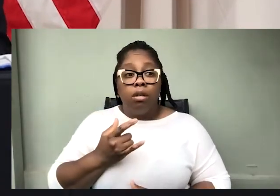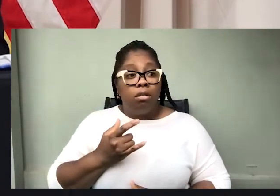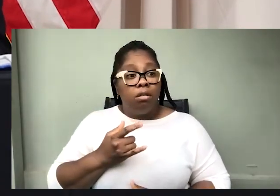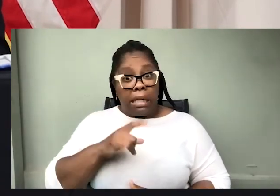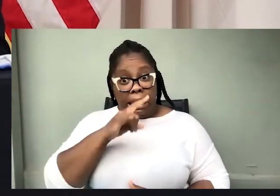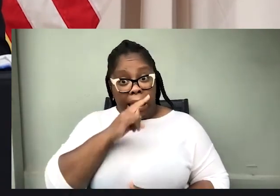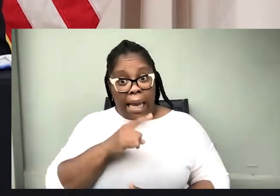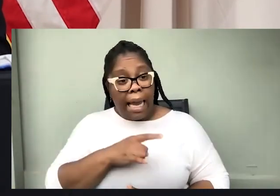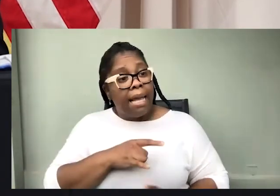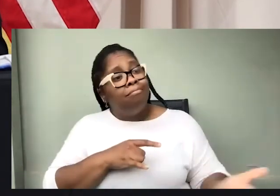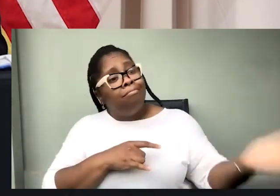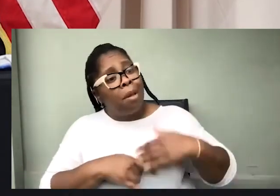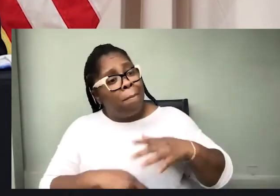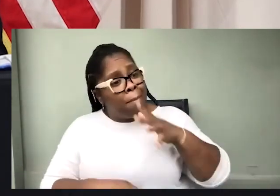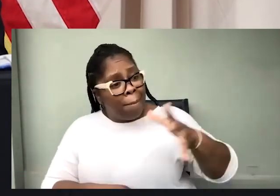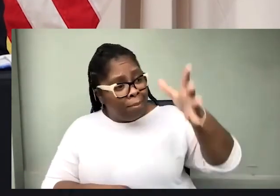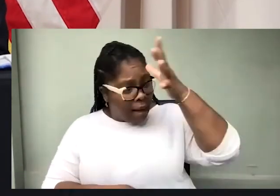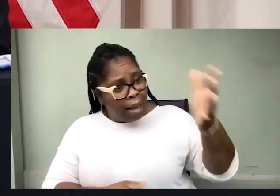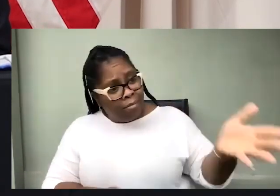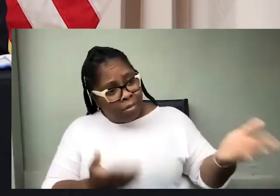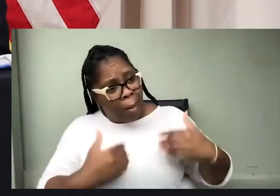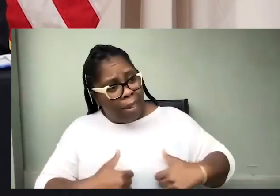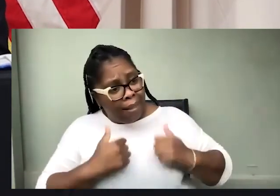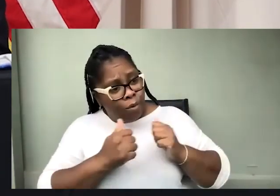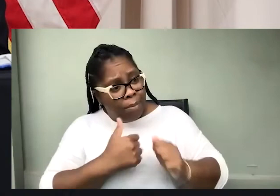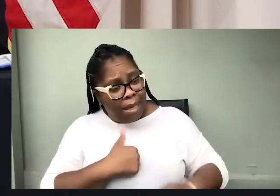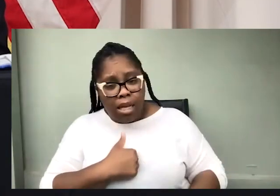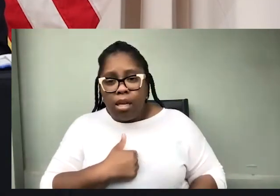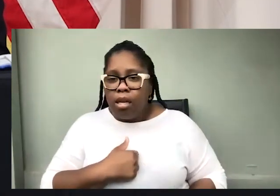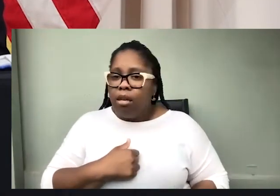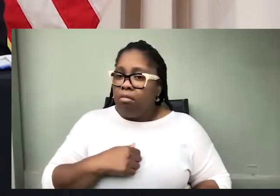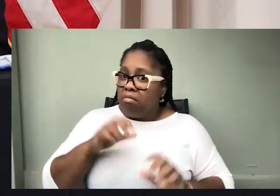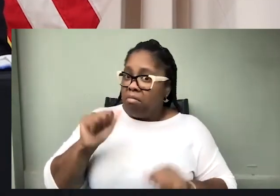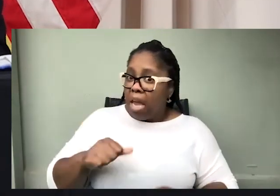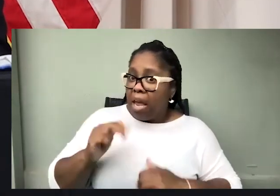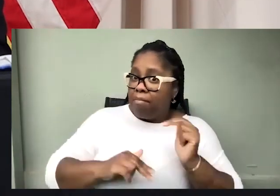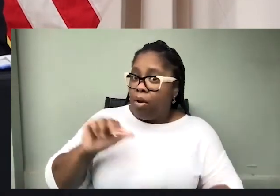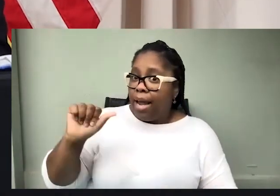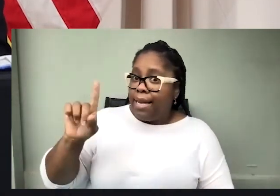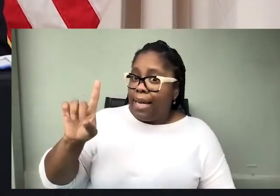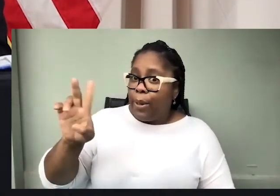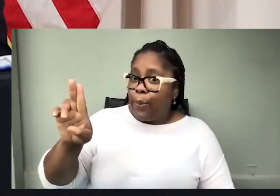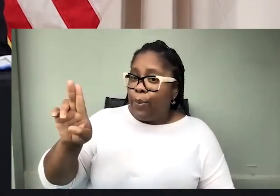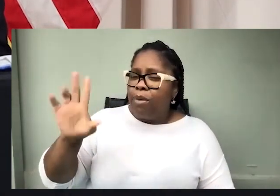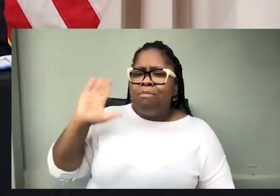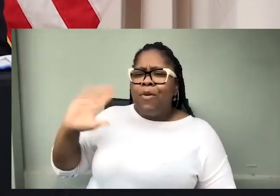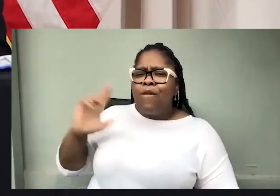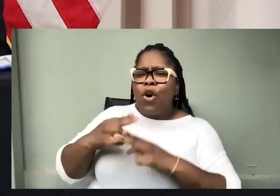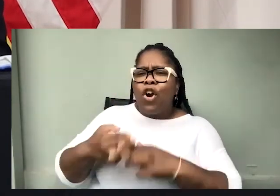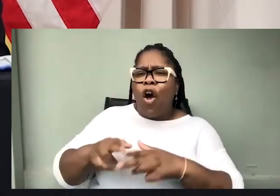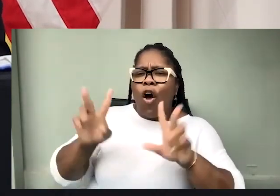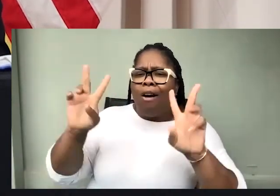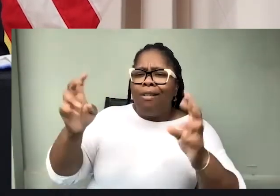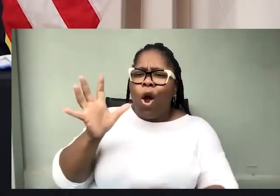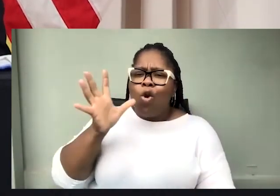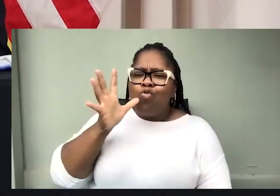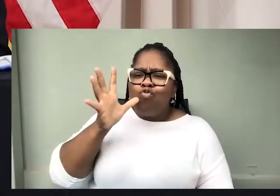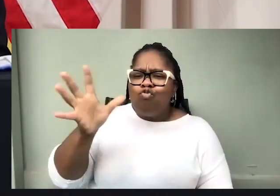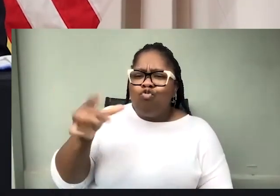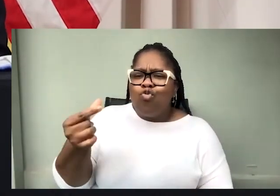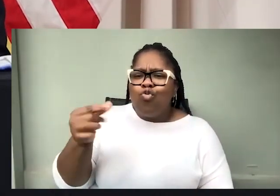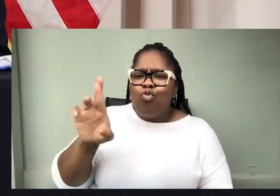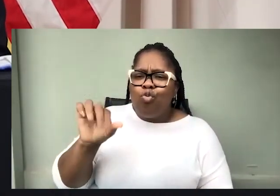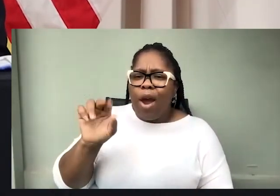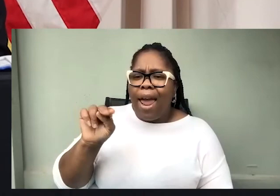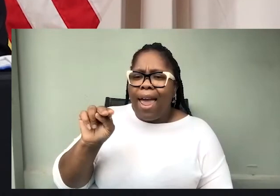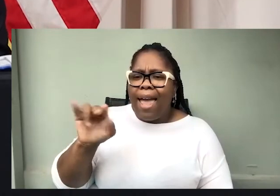can they build an ADU? Can they build what was formerly known as a granny flat? Very, very challenging. And so it's up to